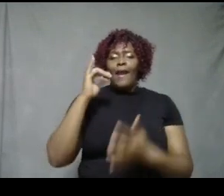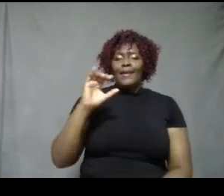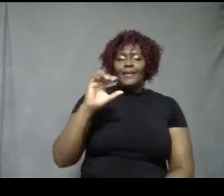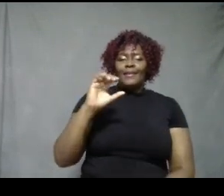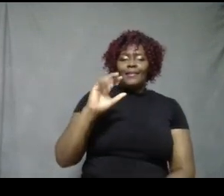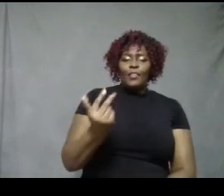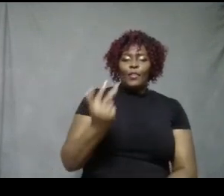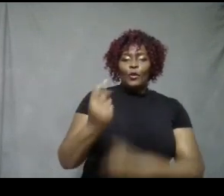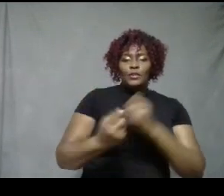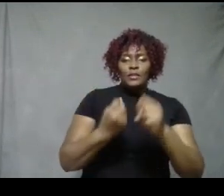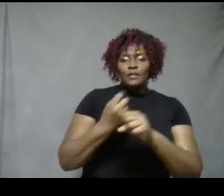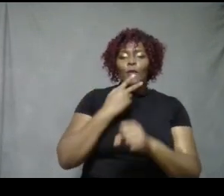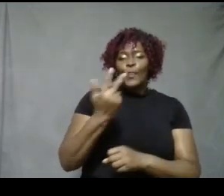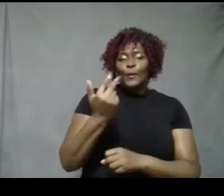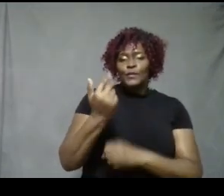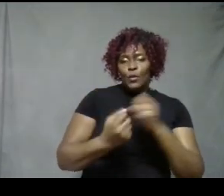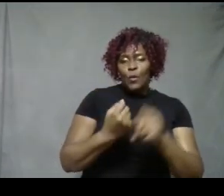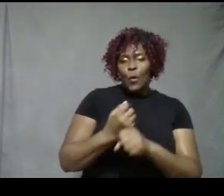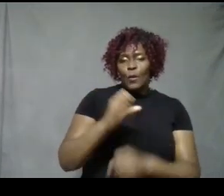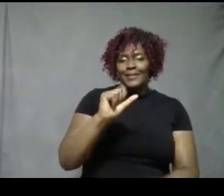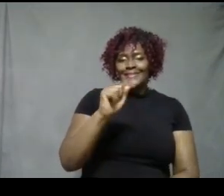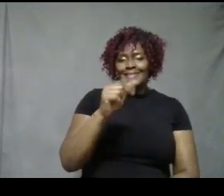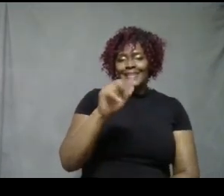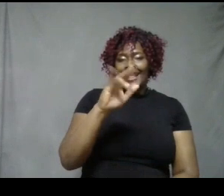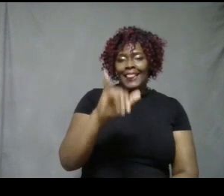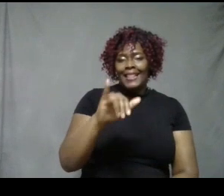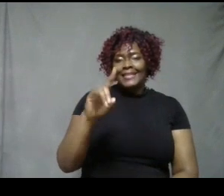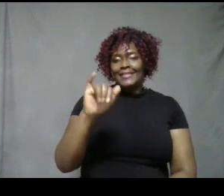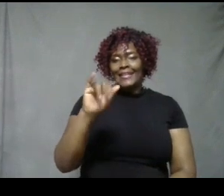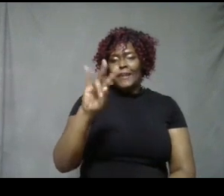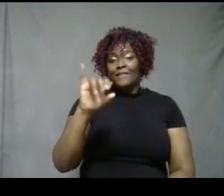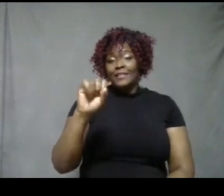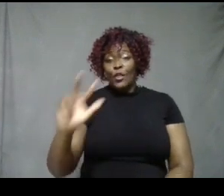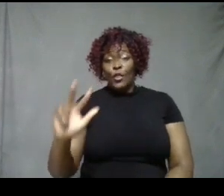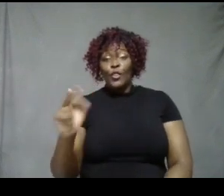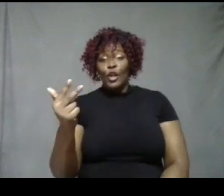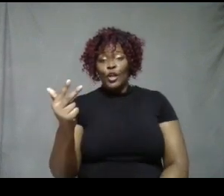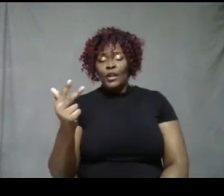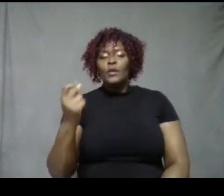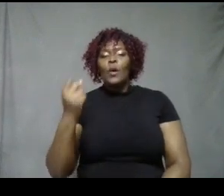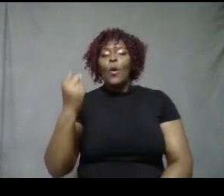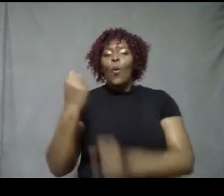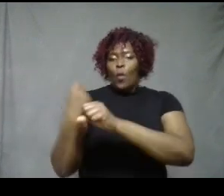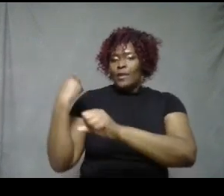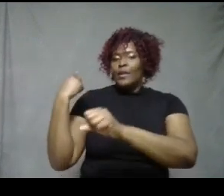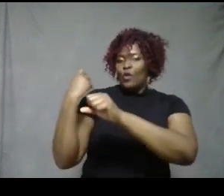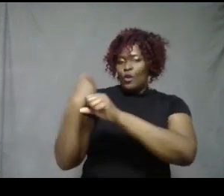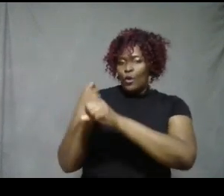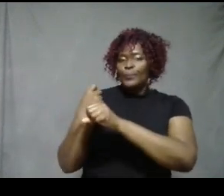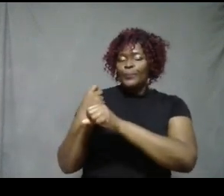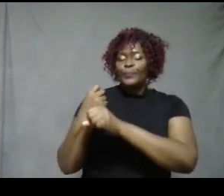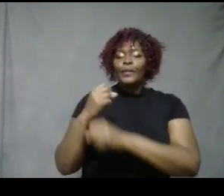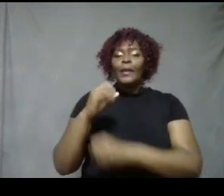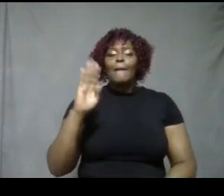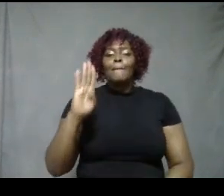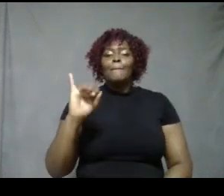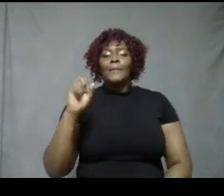that day, a year ago to date, Bishop Bernard Wright was